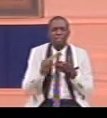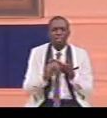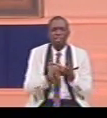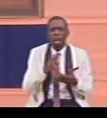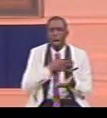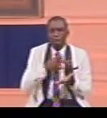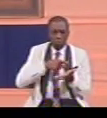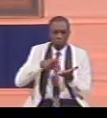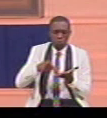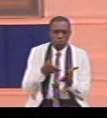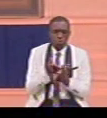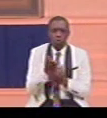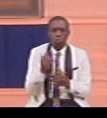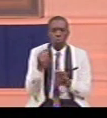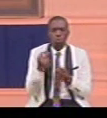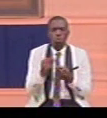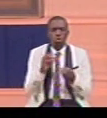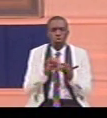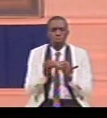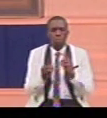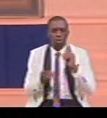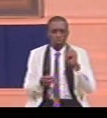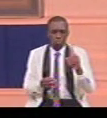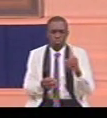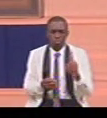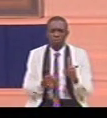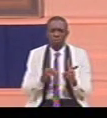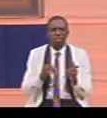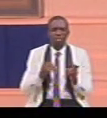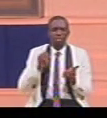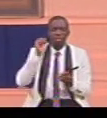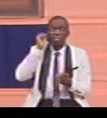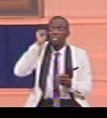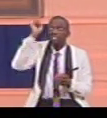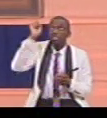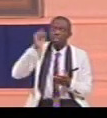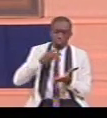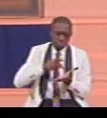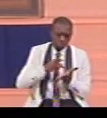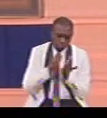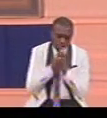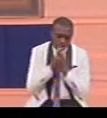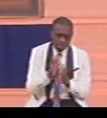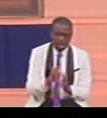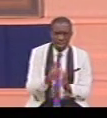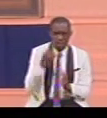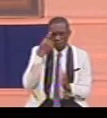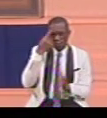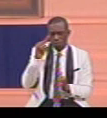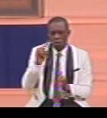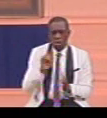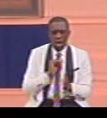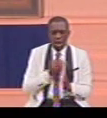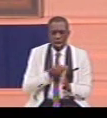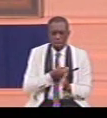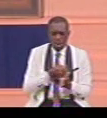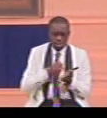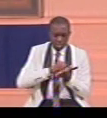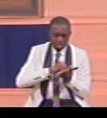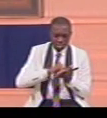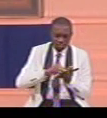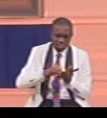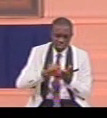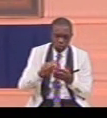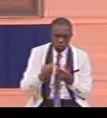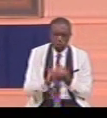sections number one is prayer for our sanctification is prayer for our sanctification